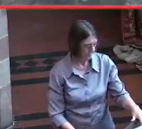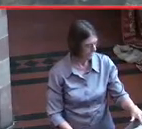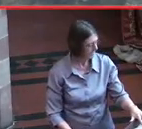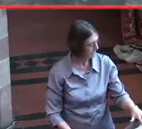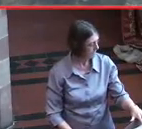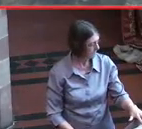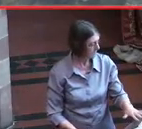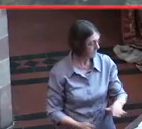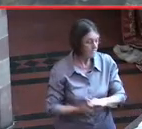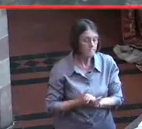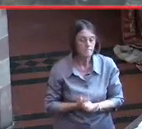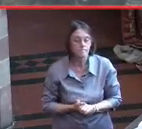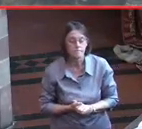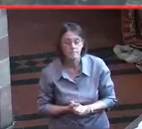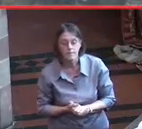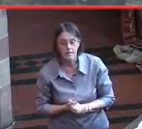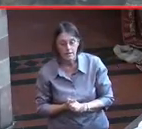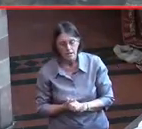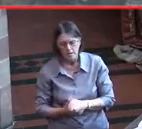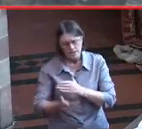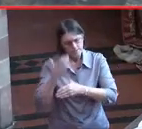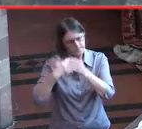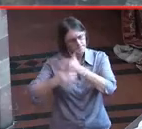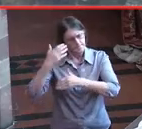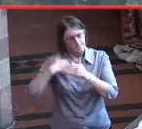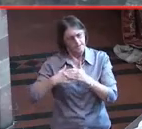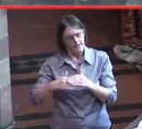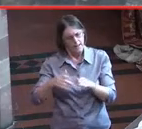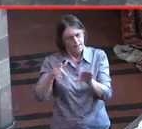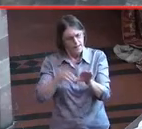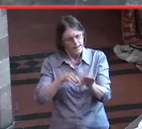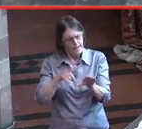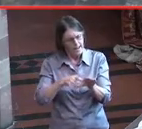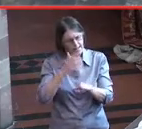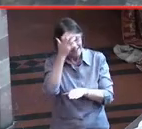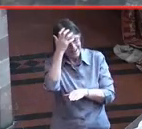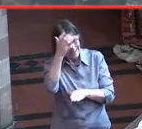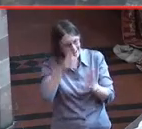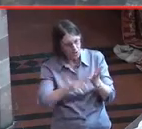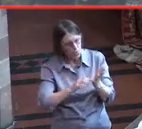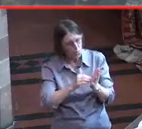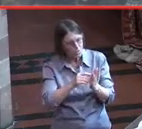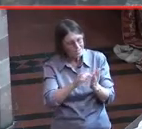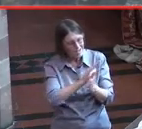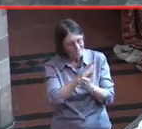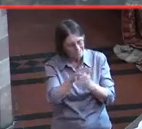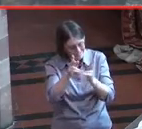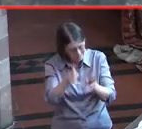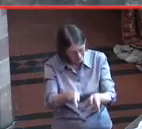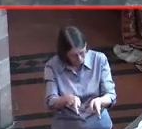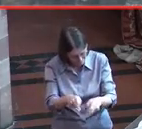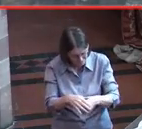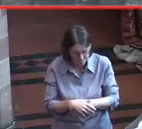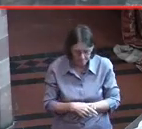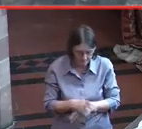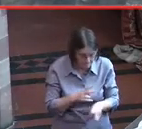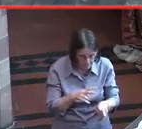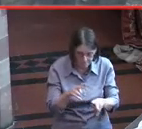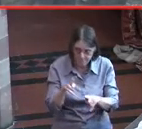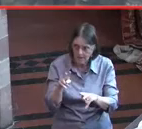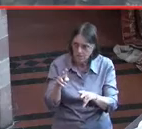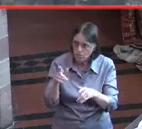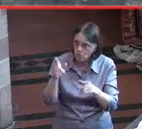In the year that King Uzziah died, I saw the Lord sitting on a throne, high and